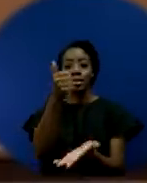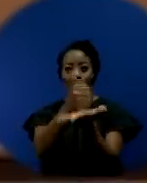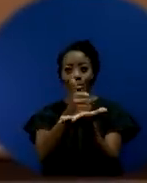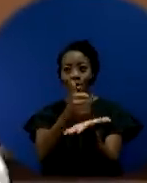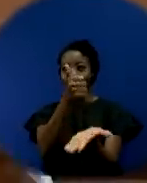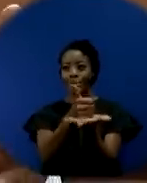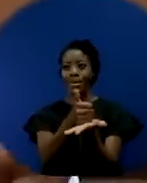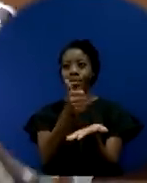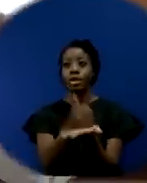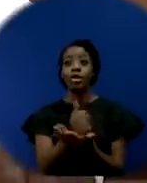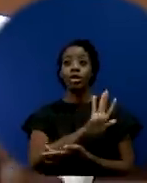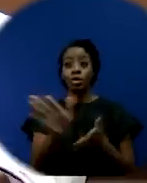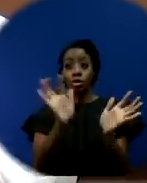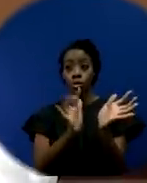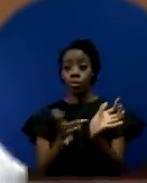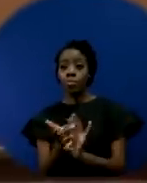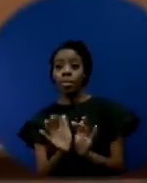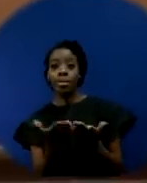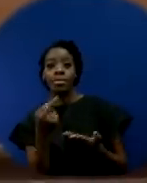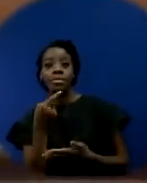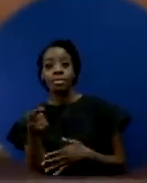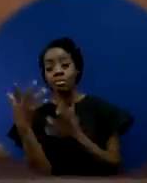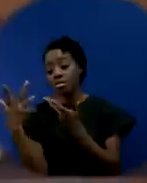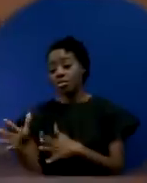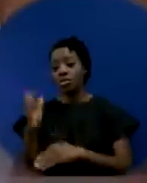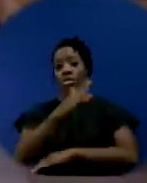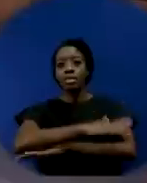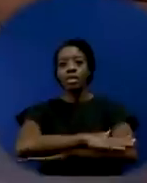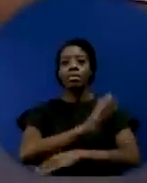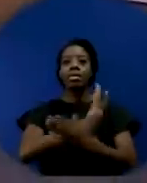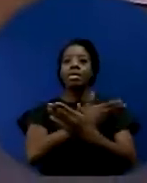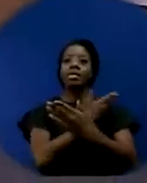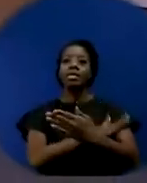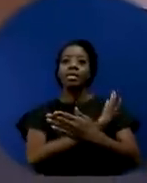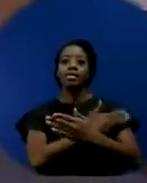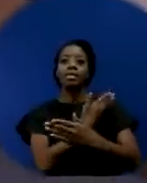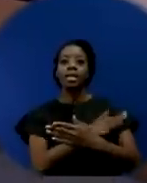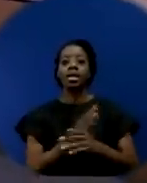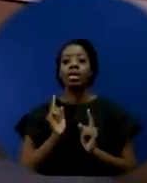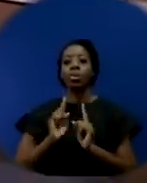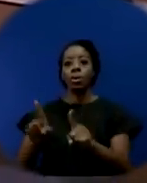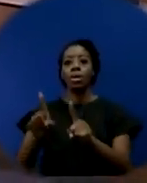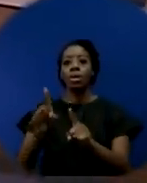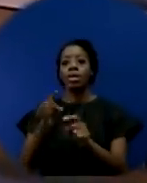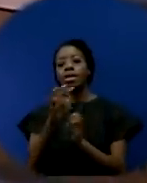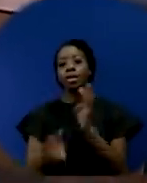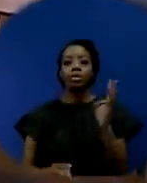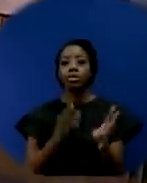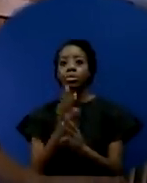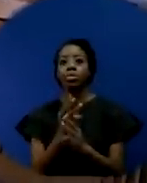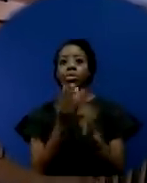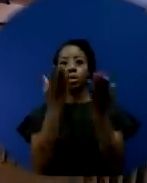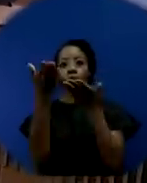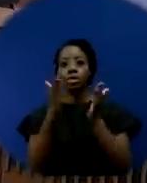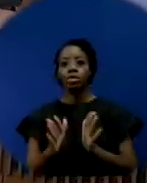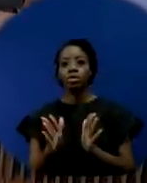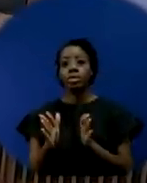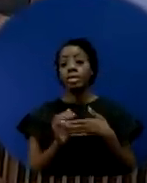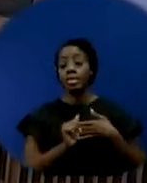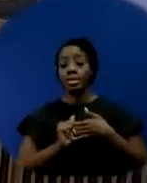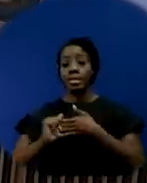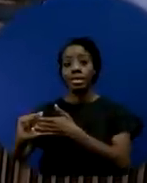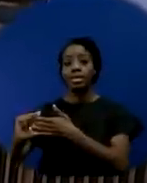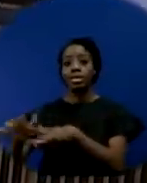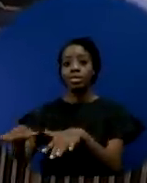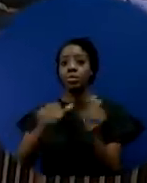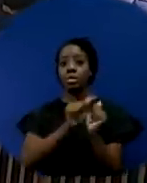Amen. Your Bible says that after they had finished at the table, they sang a hymn and went out into the Mount of Olives. Our ushers are going to lead us as we leave